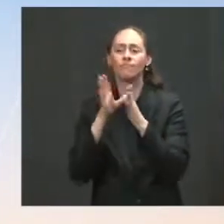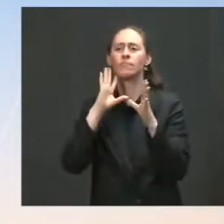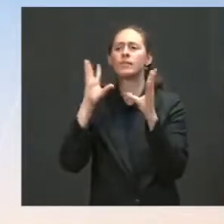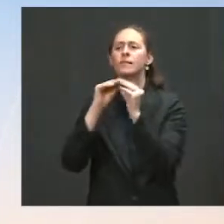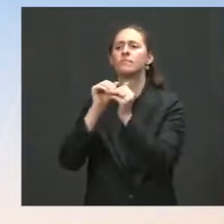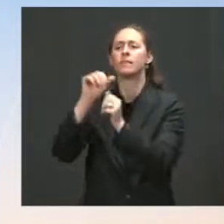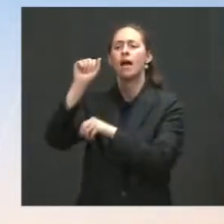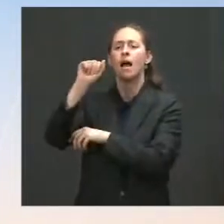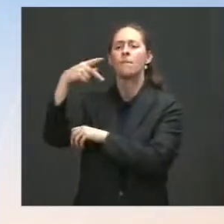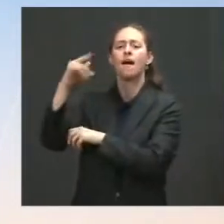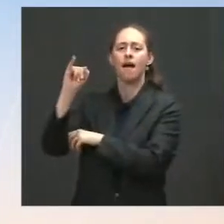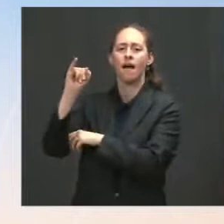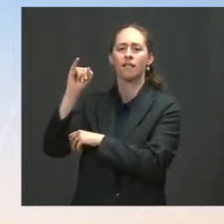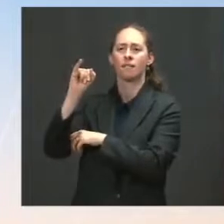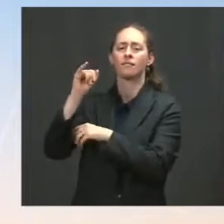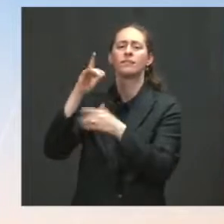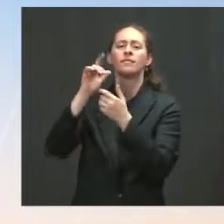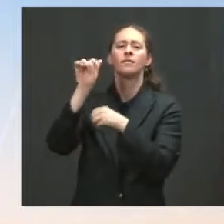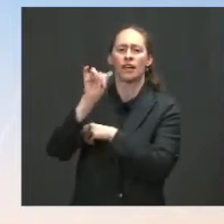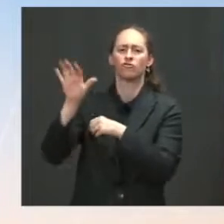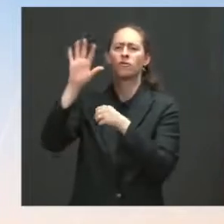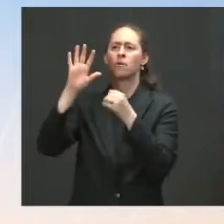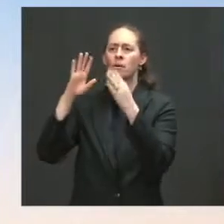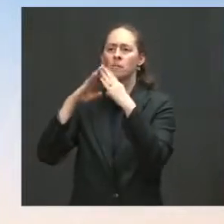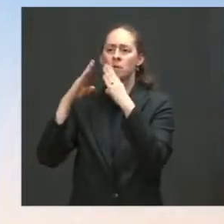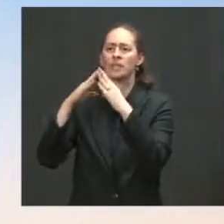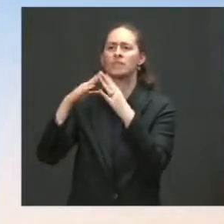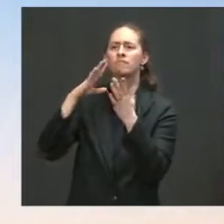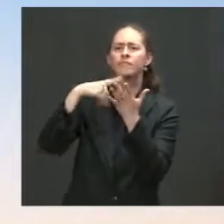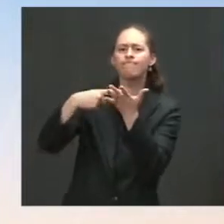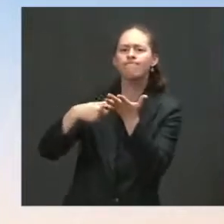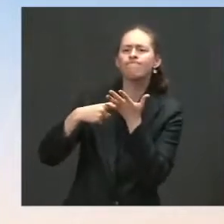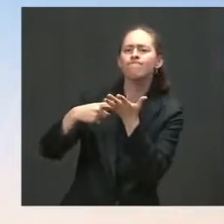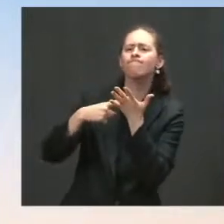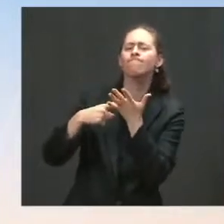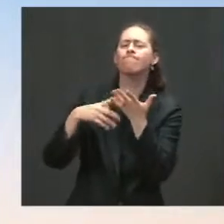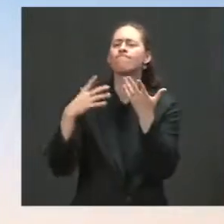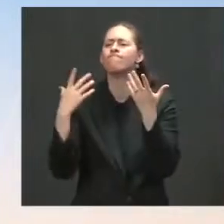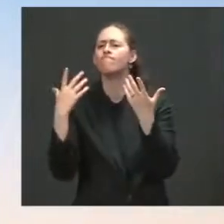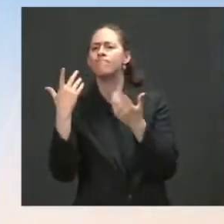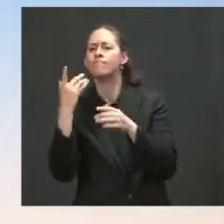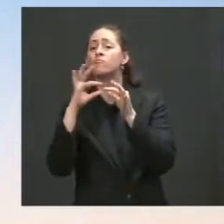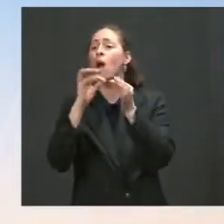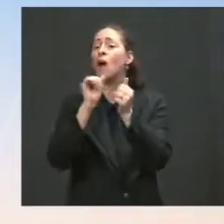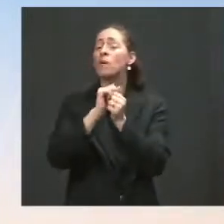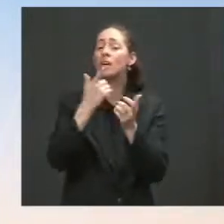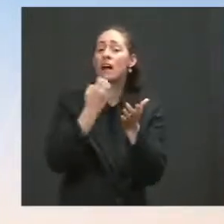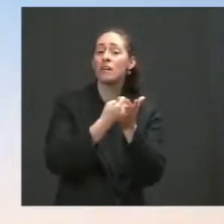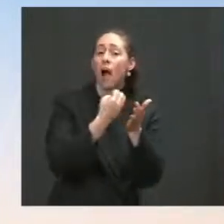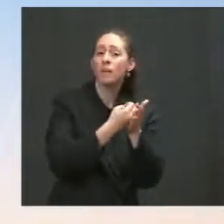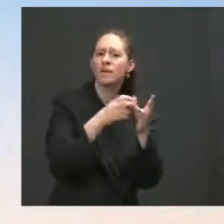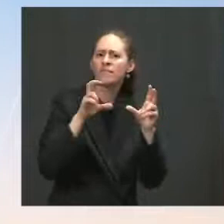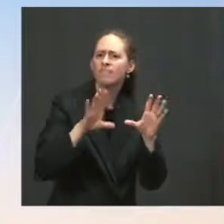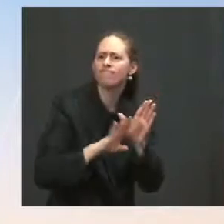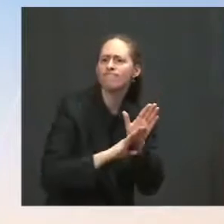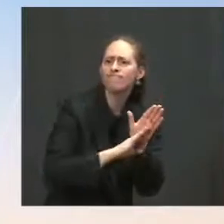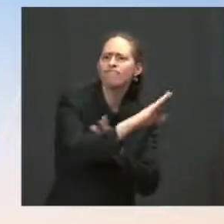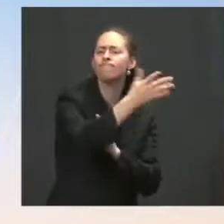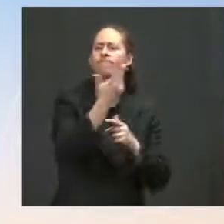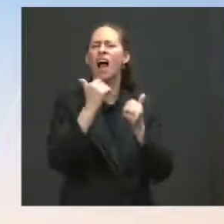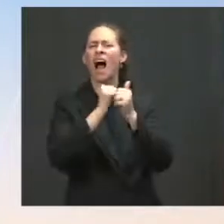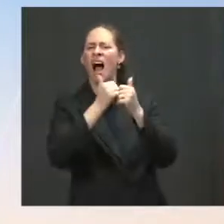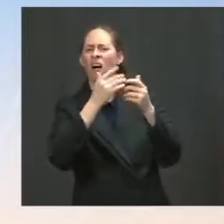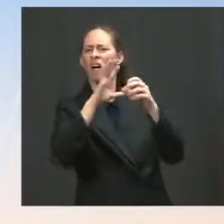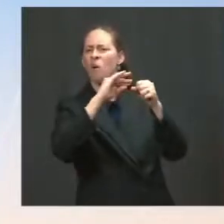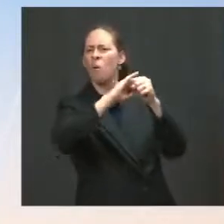of topics, including, of course, economic investment, the fight against COVID, voting rights, which is certainly an issue